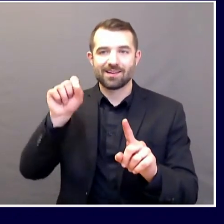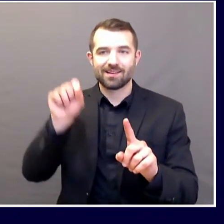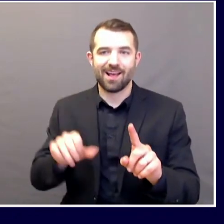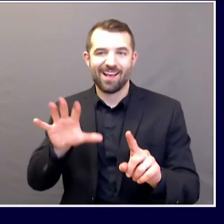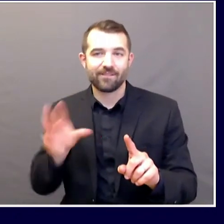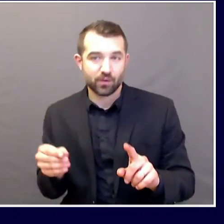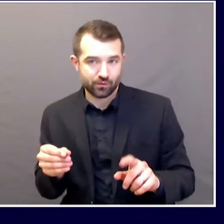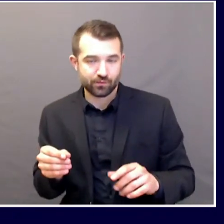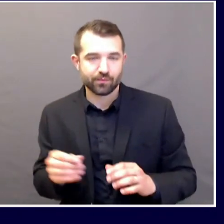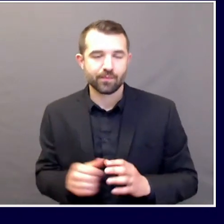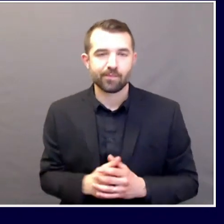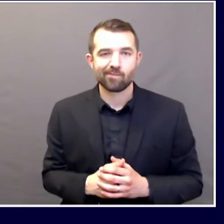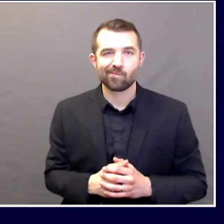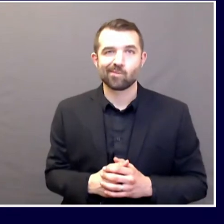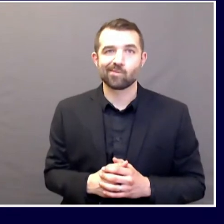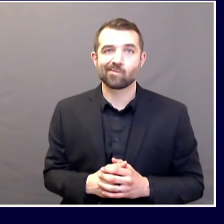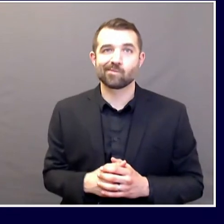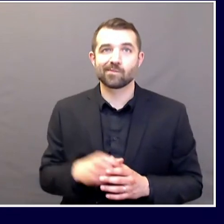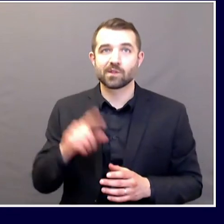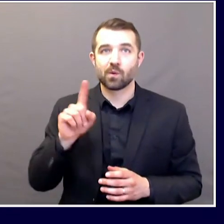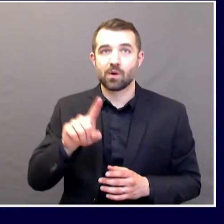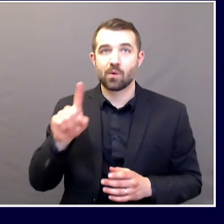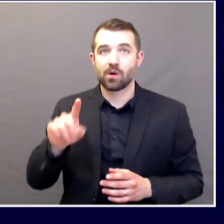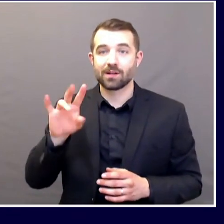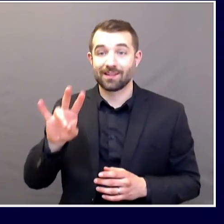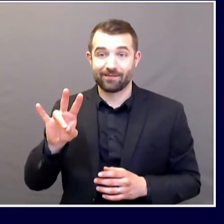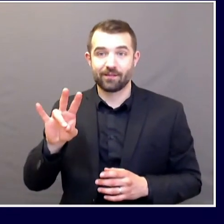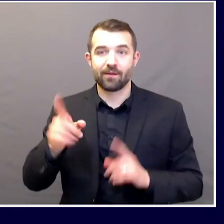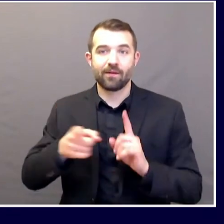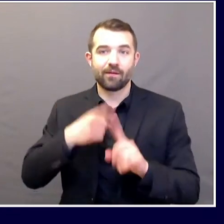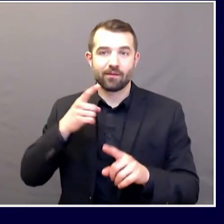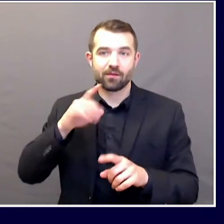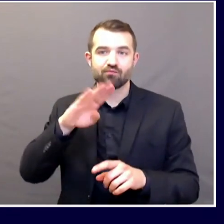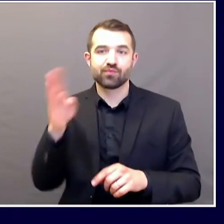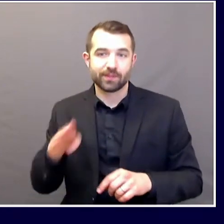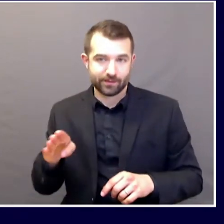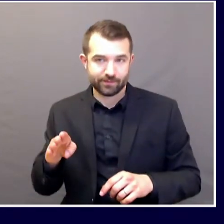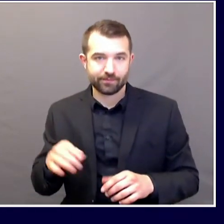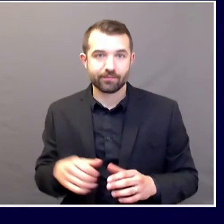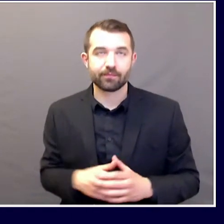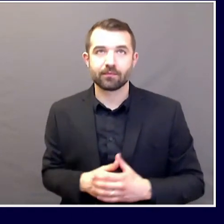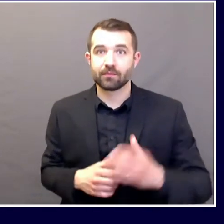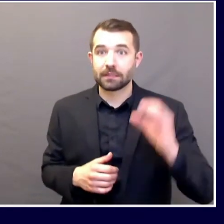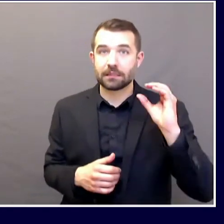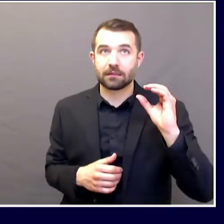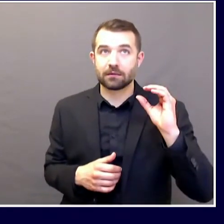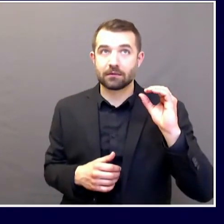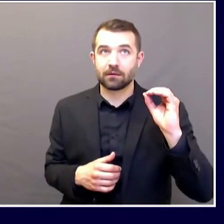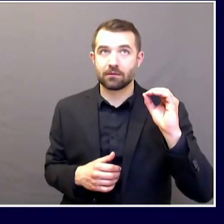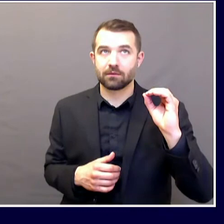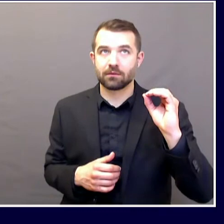variant, first identified in Brazil, we have identified no cases of that.